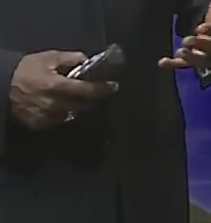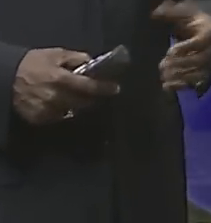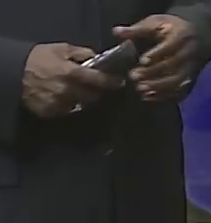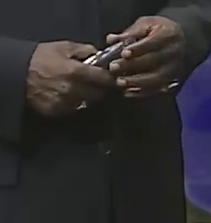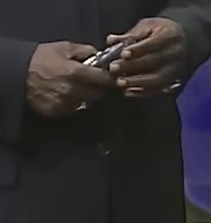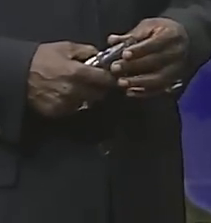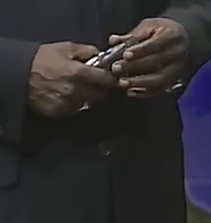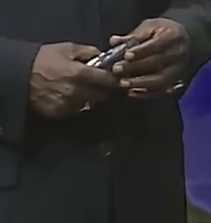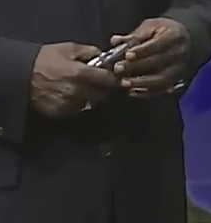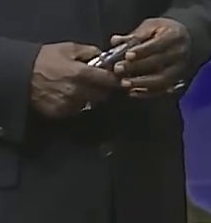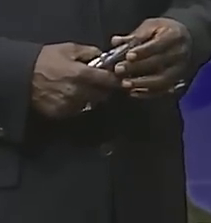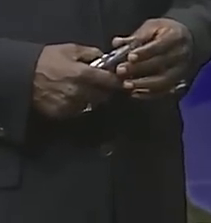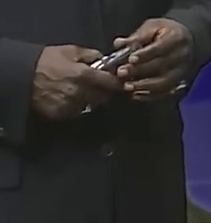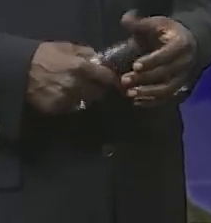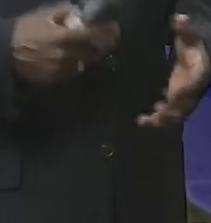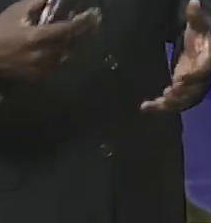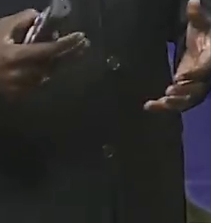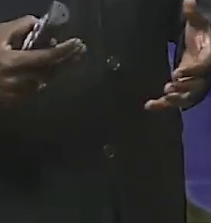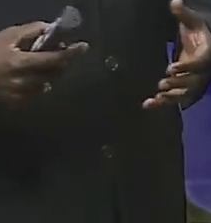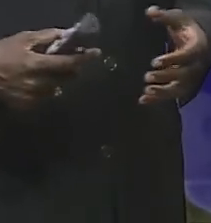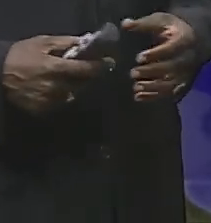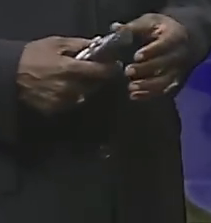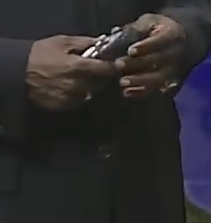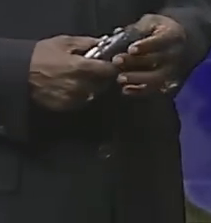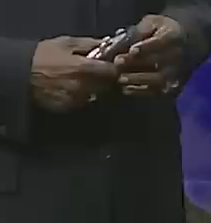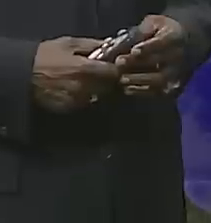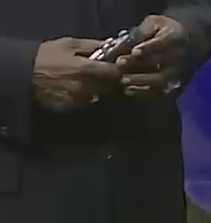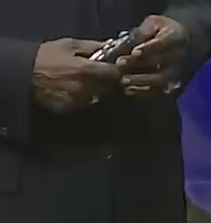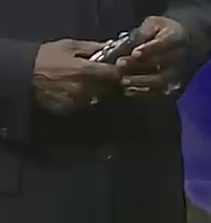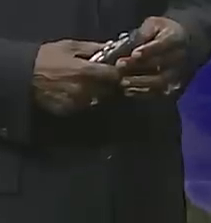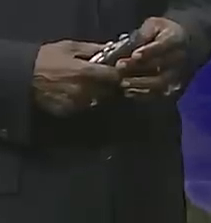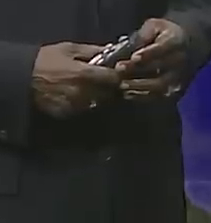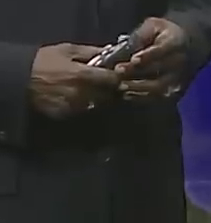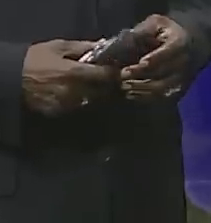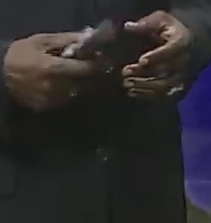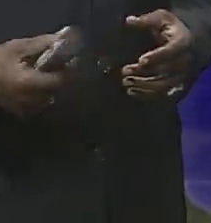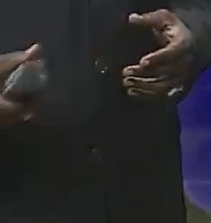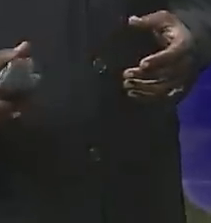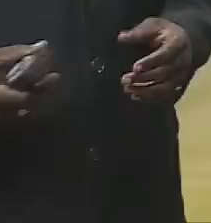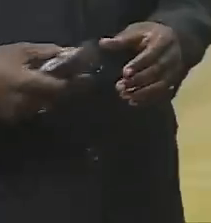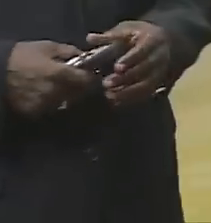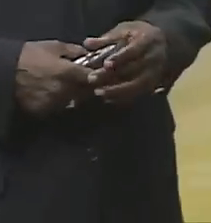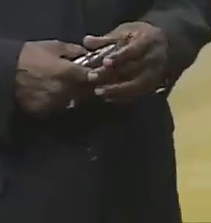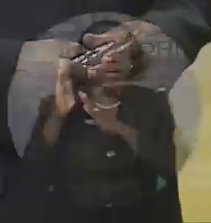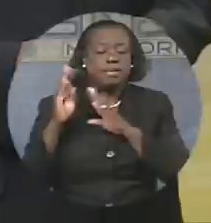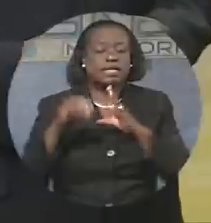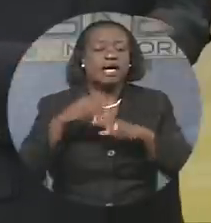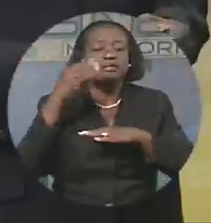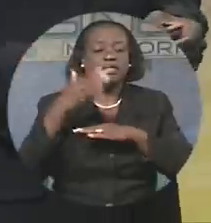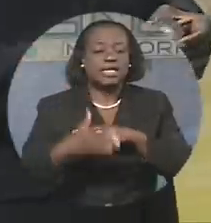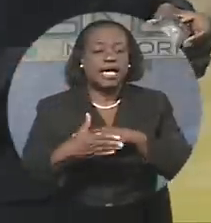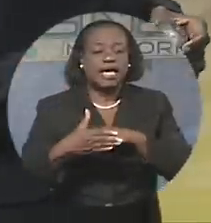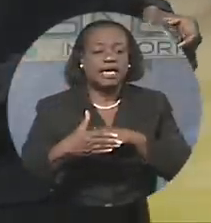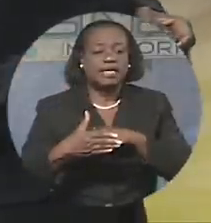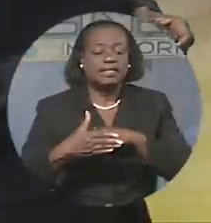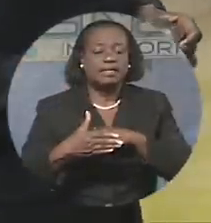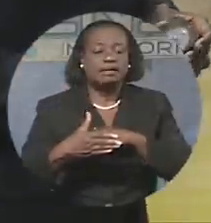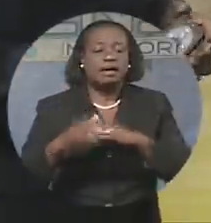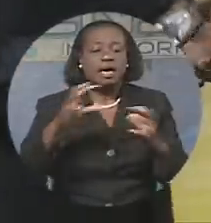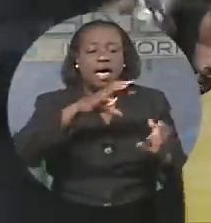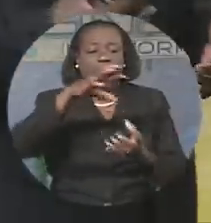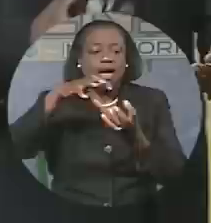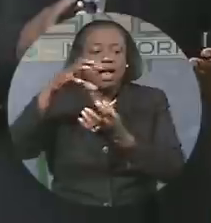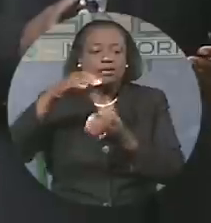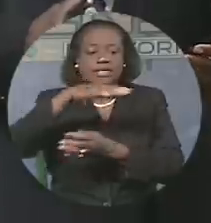Cloudy skies and pockets of showers and thunderstorms affecting parts of the northwest Bahamas ahead of a frontal system. But outside of our studios just now, we have cloudy